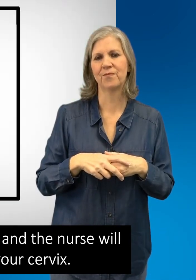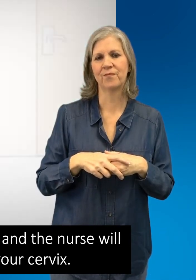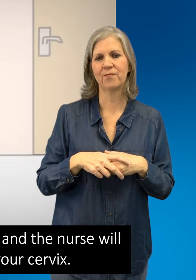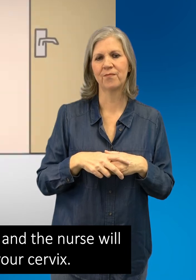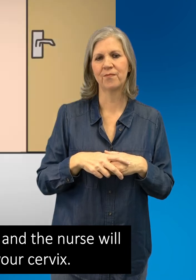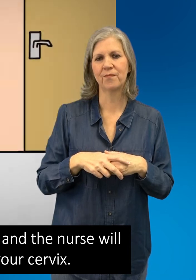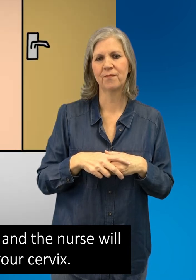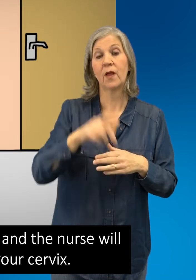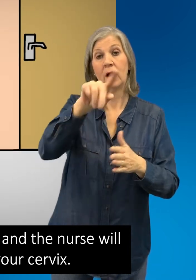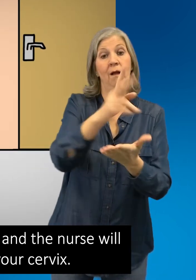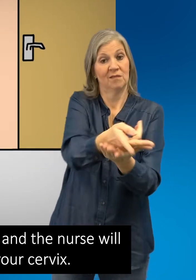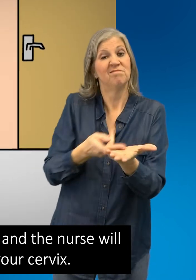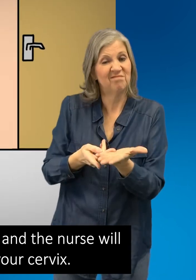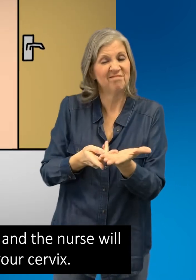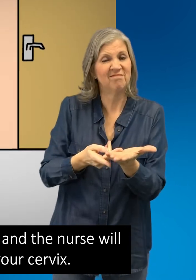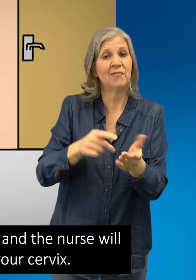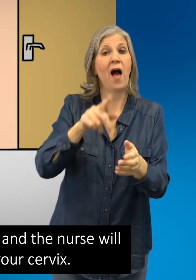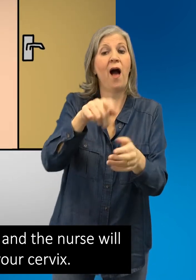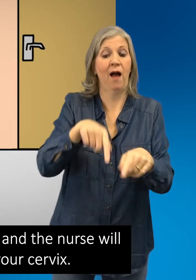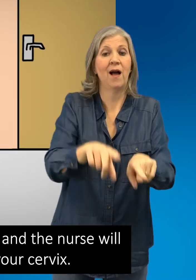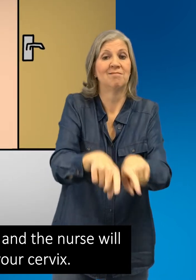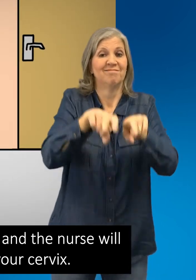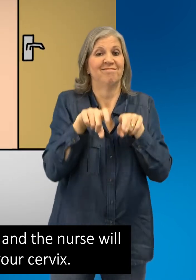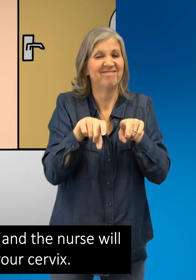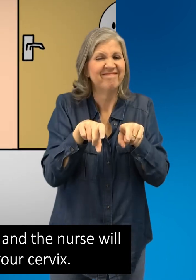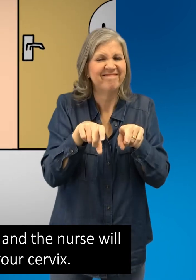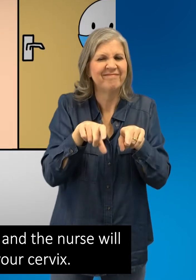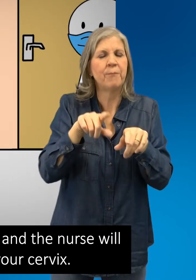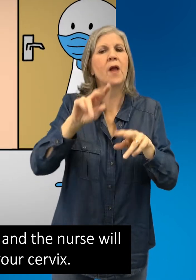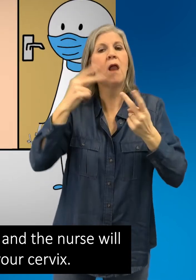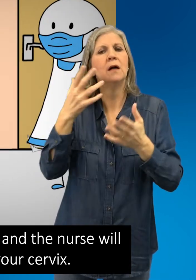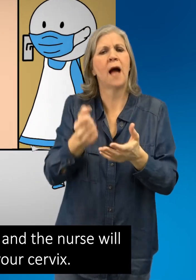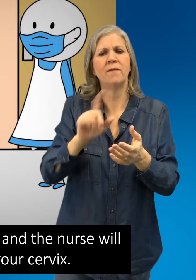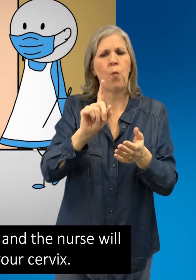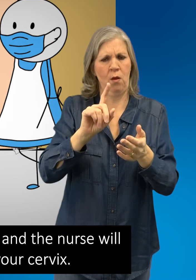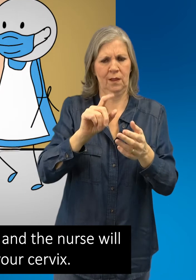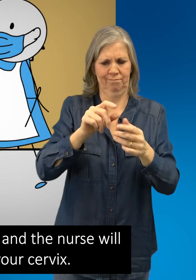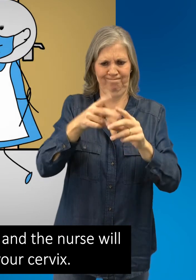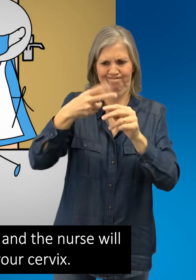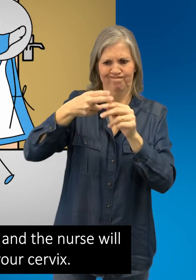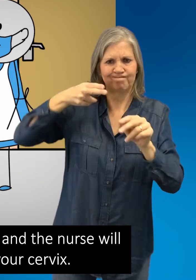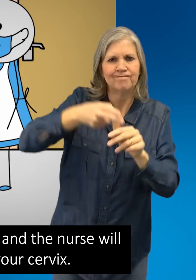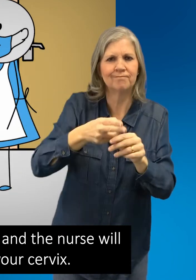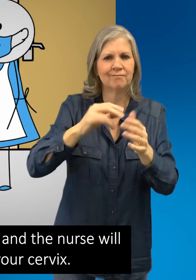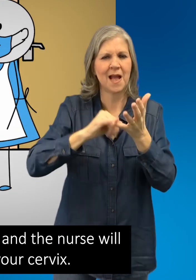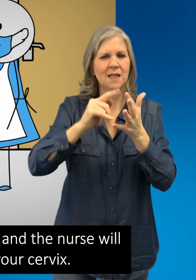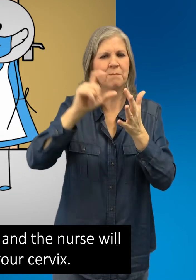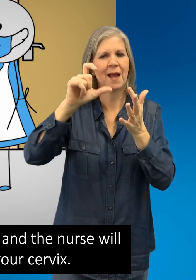You'll lie in a bed with your knees bent, and the nurse will use a speculum so she can see your cervix.